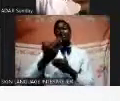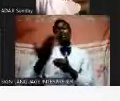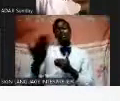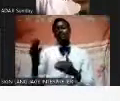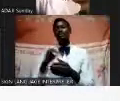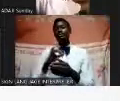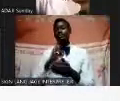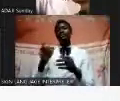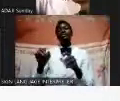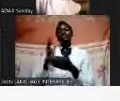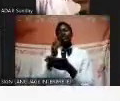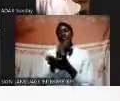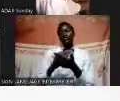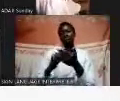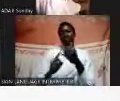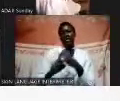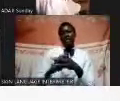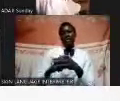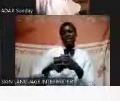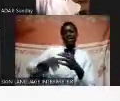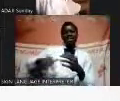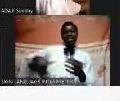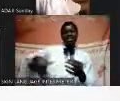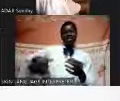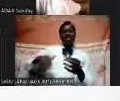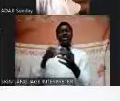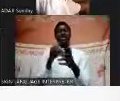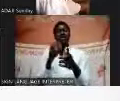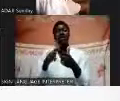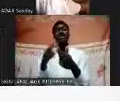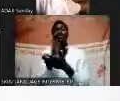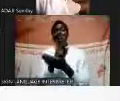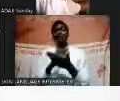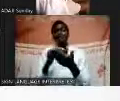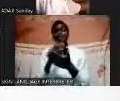lot of parents that I've met can't tie laces either. And nowadays in